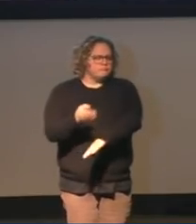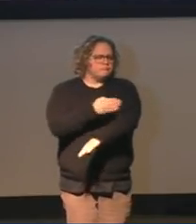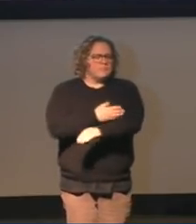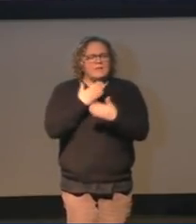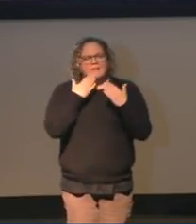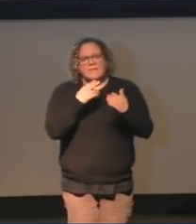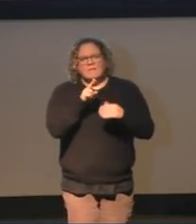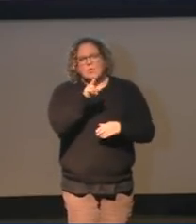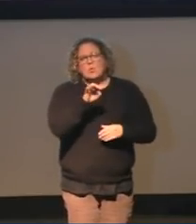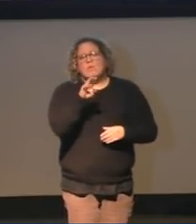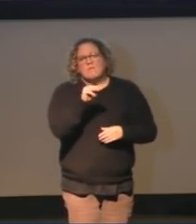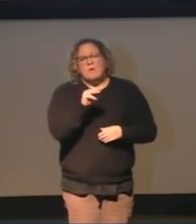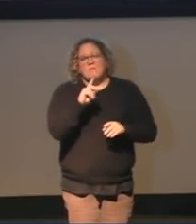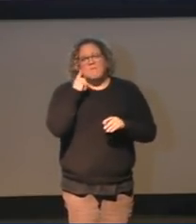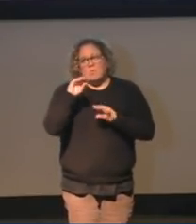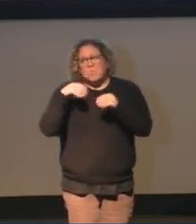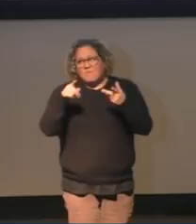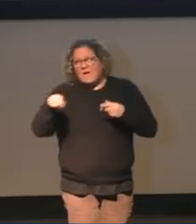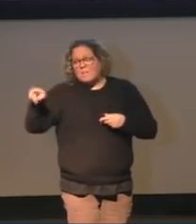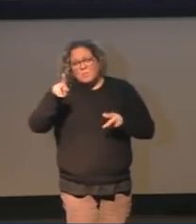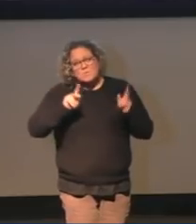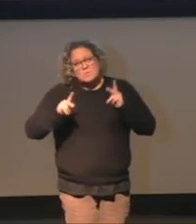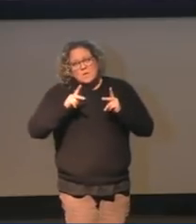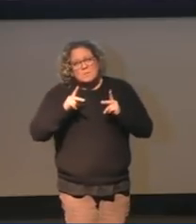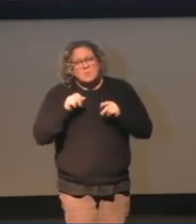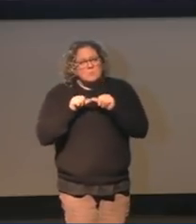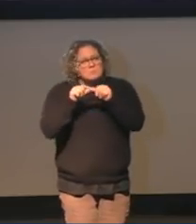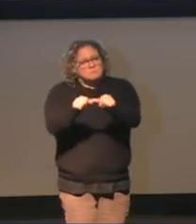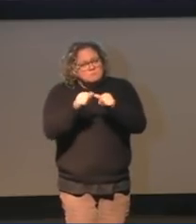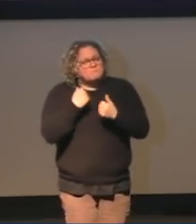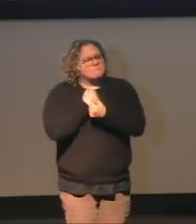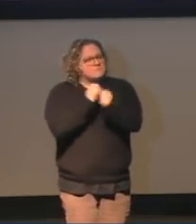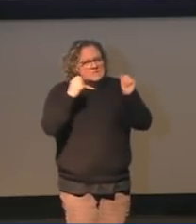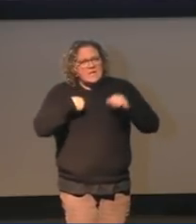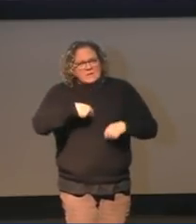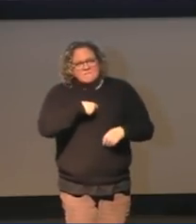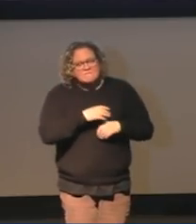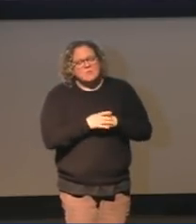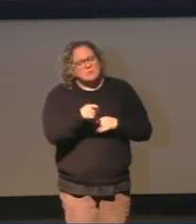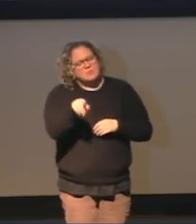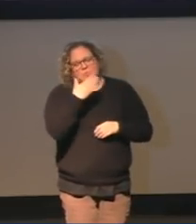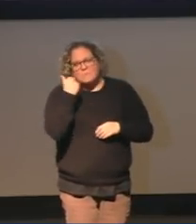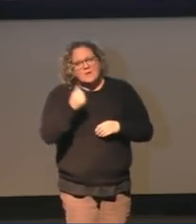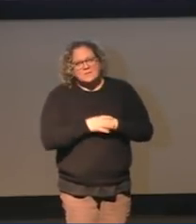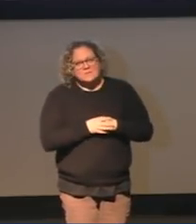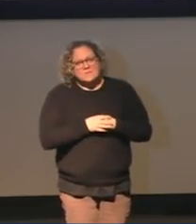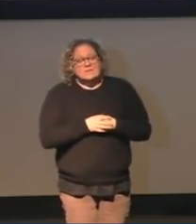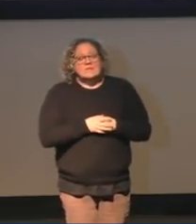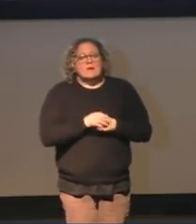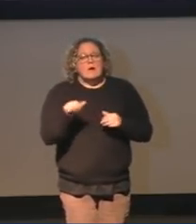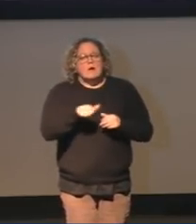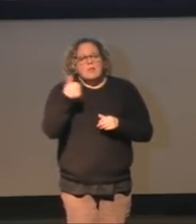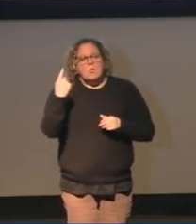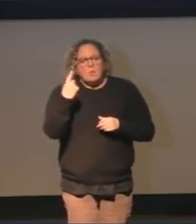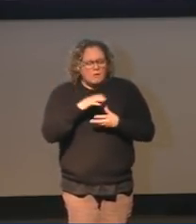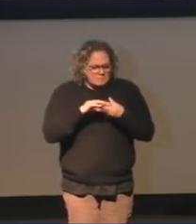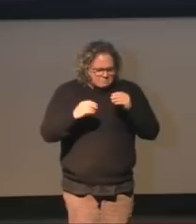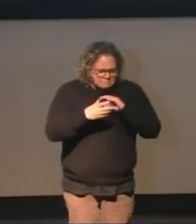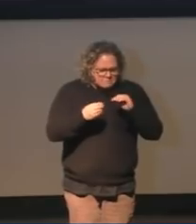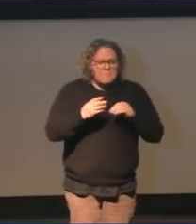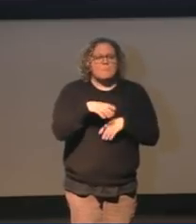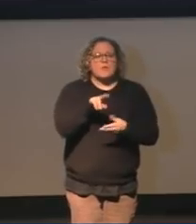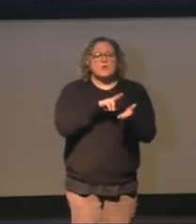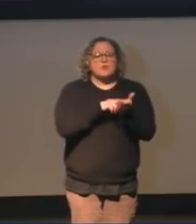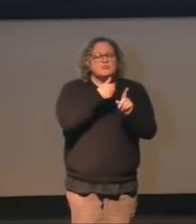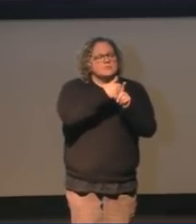for providing them so we can be safe. You are all the best. Another one comes from nurses that